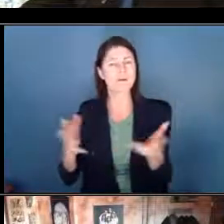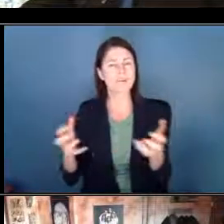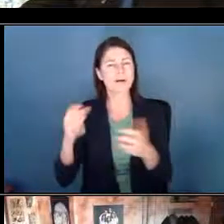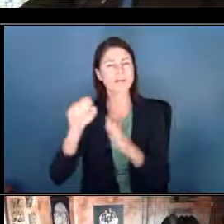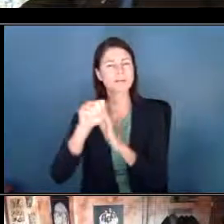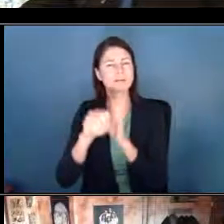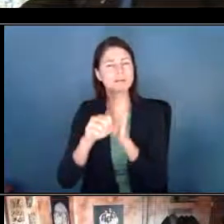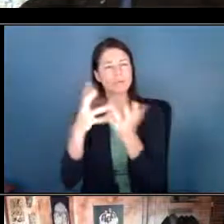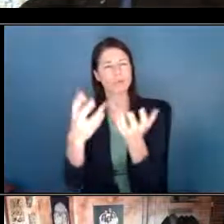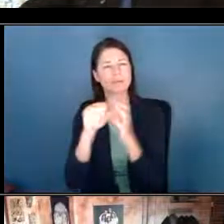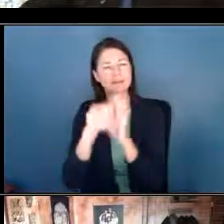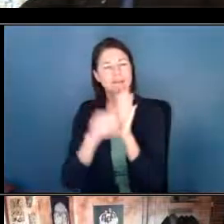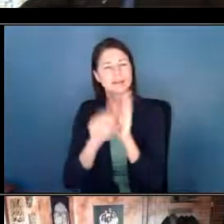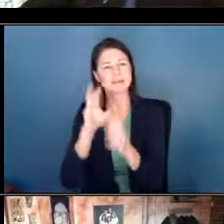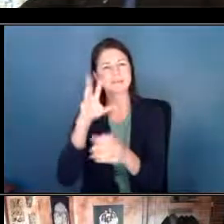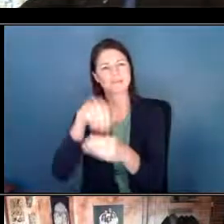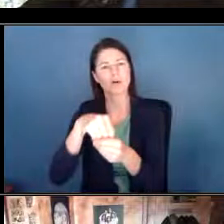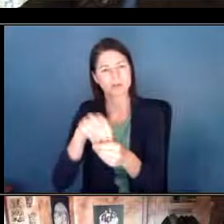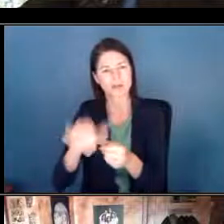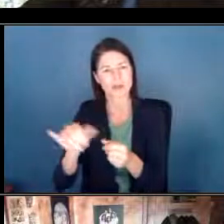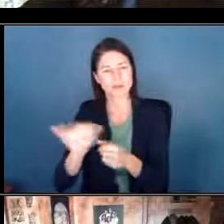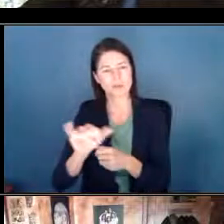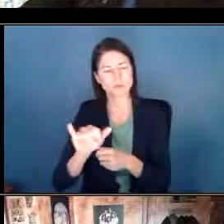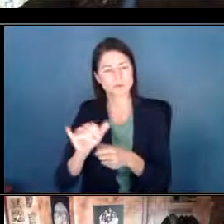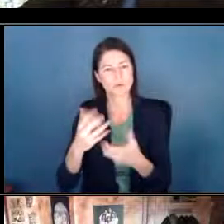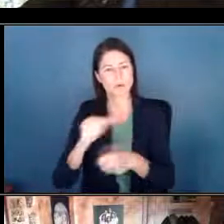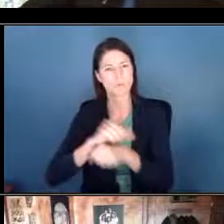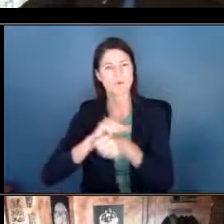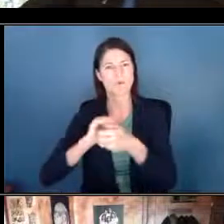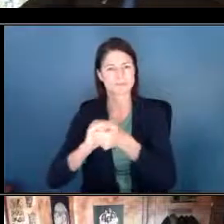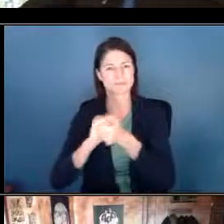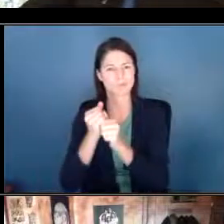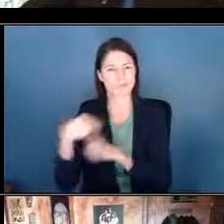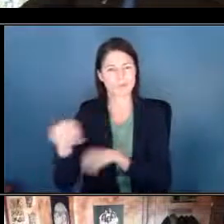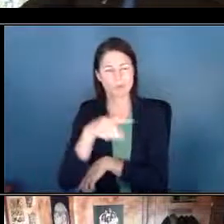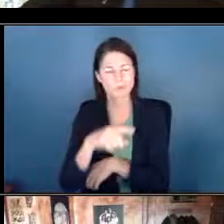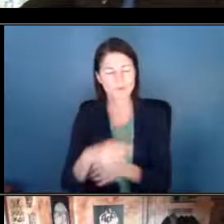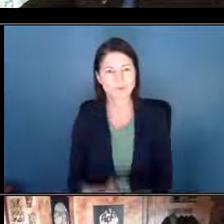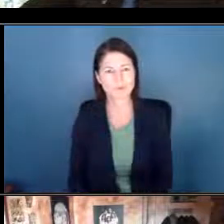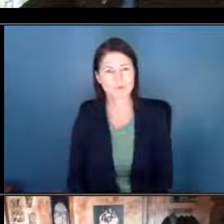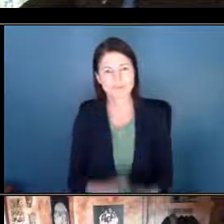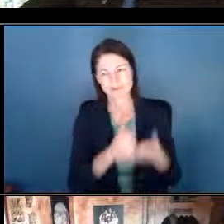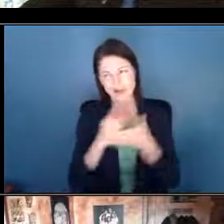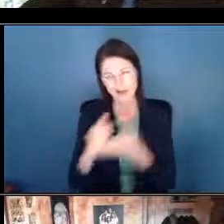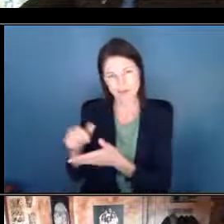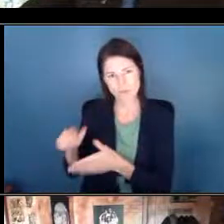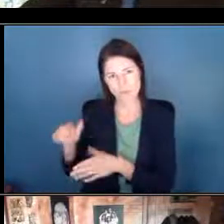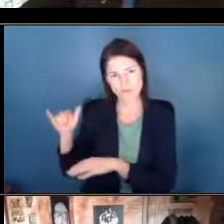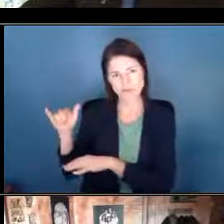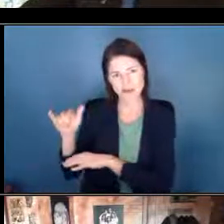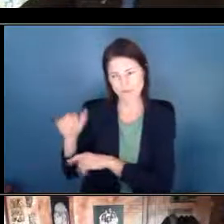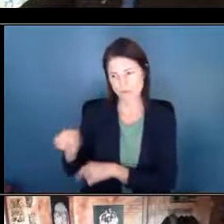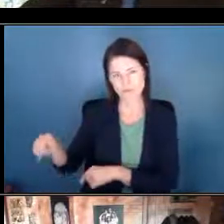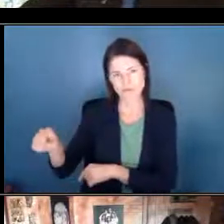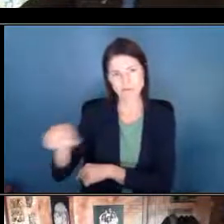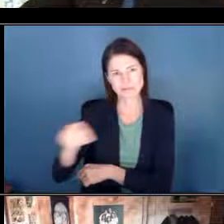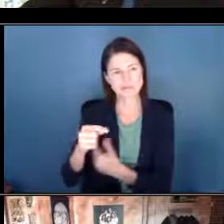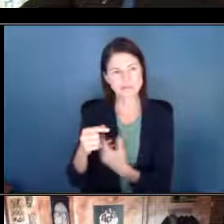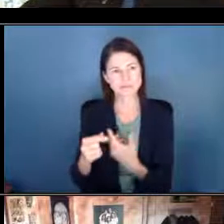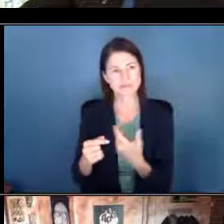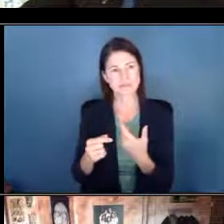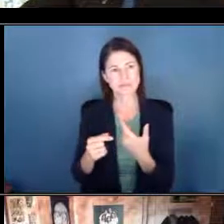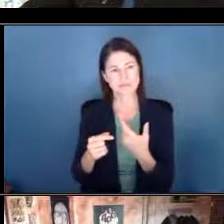as well, and work together with you to try to incentivize and help these airports help your state priorities.